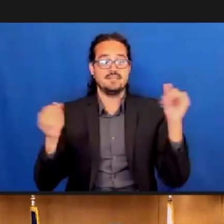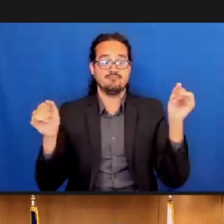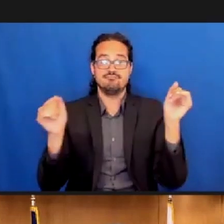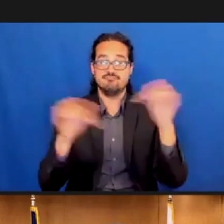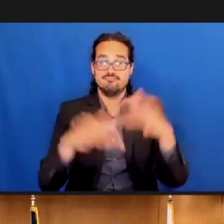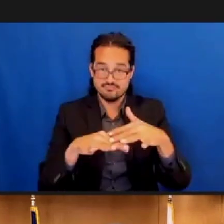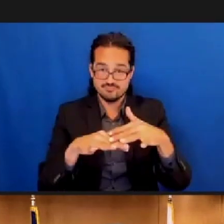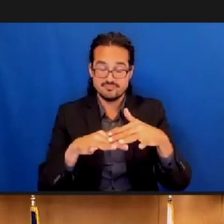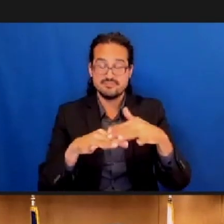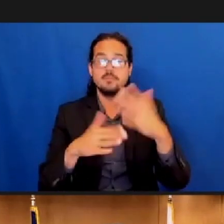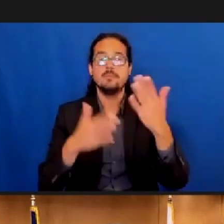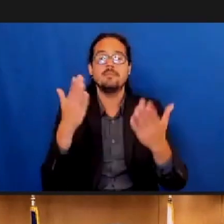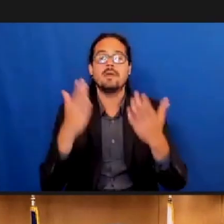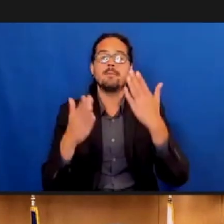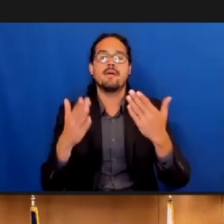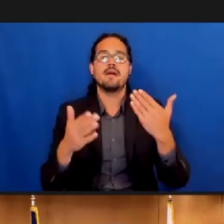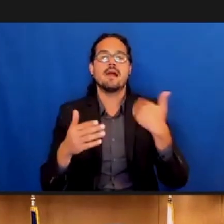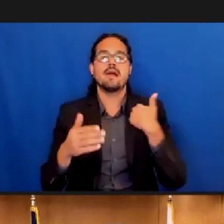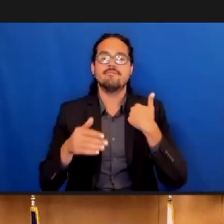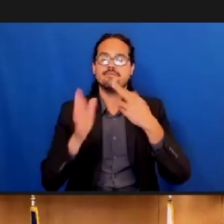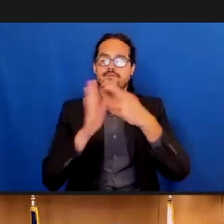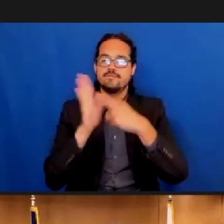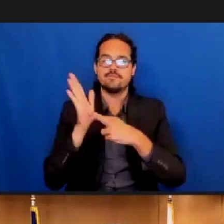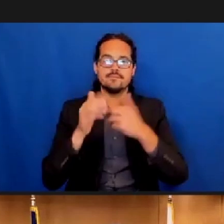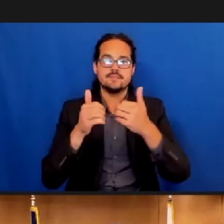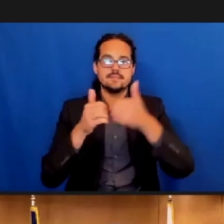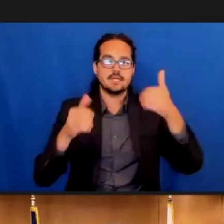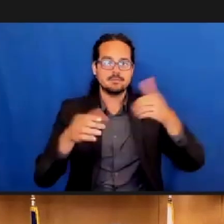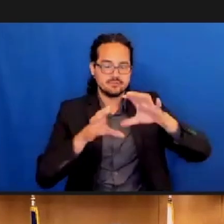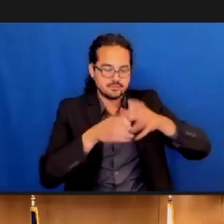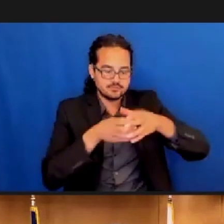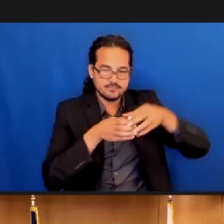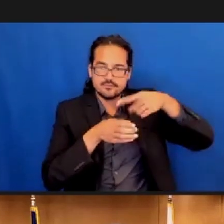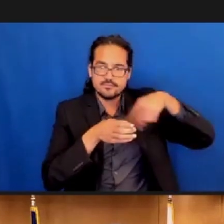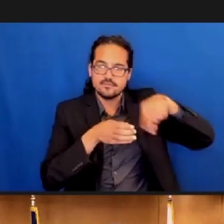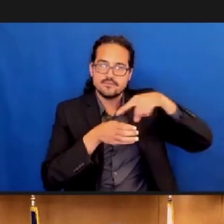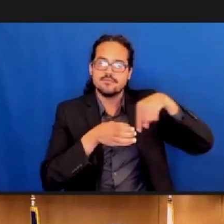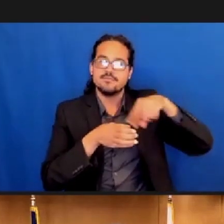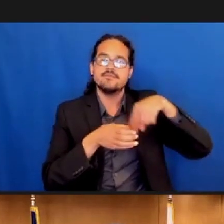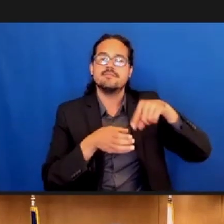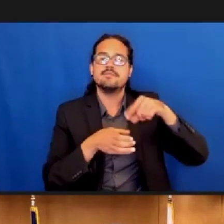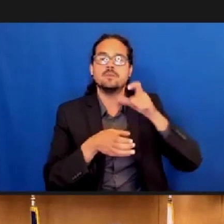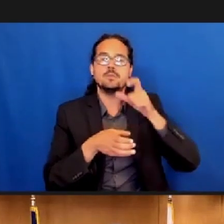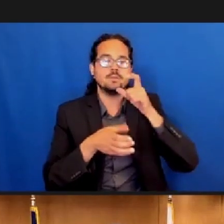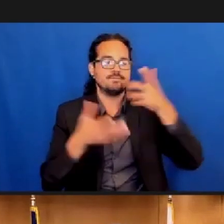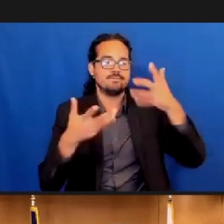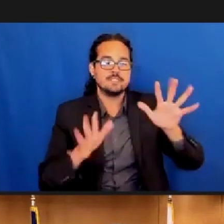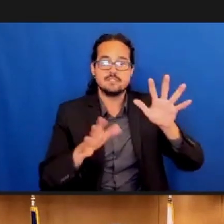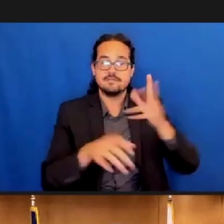mandatory face covering, but still permission to attend.